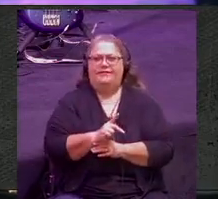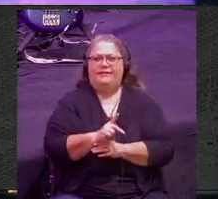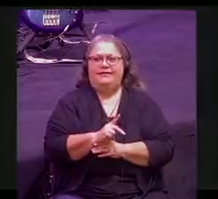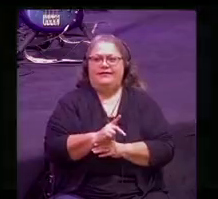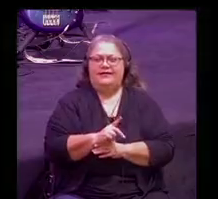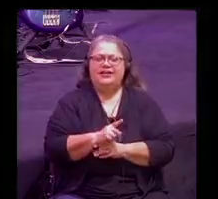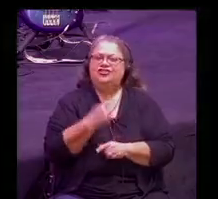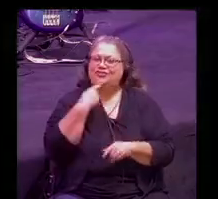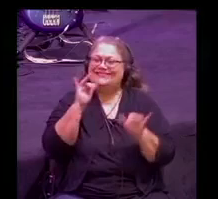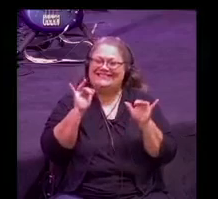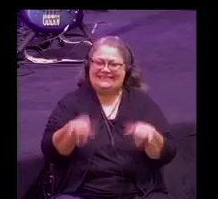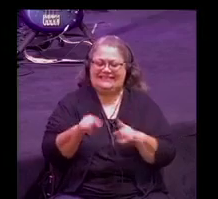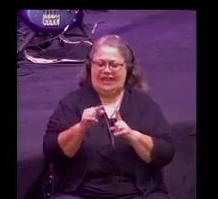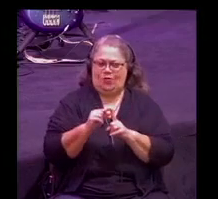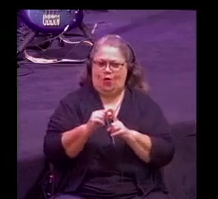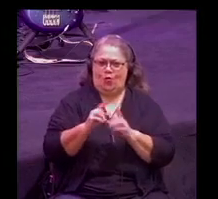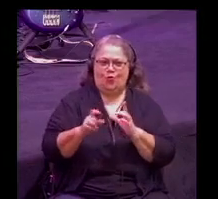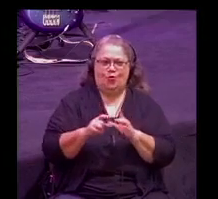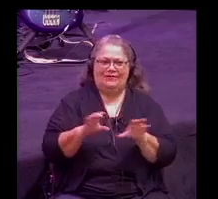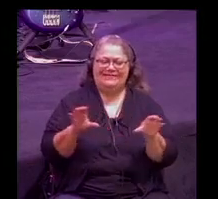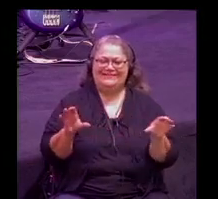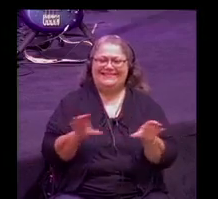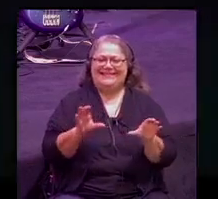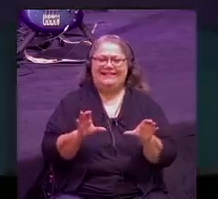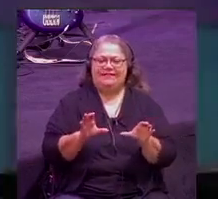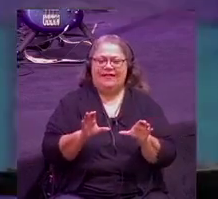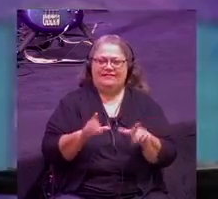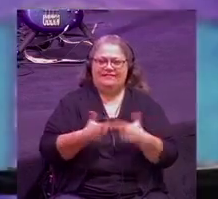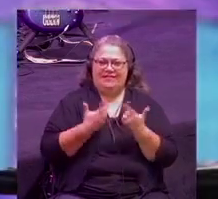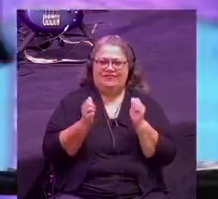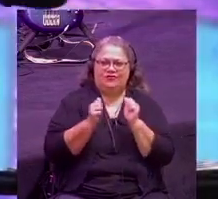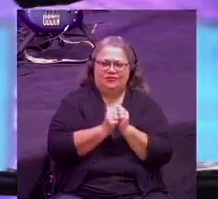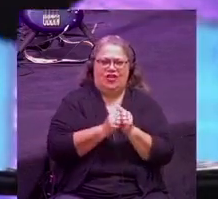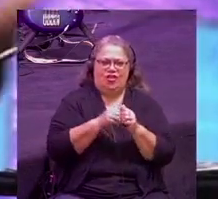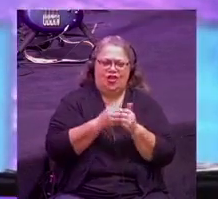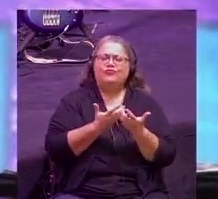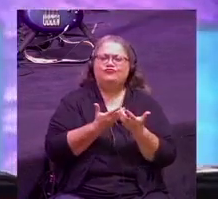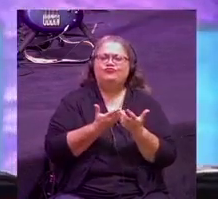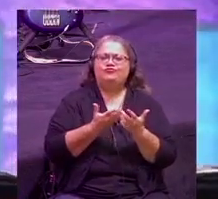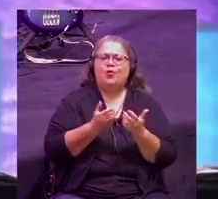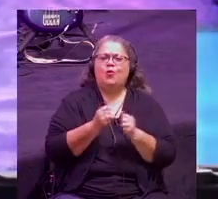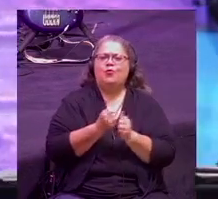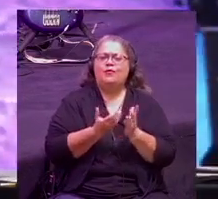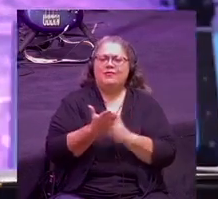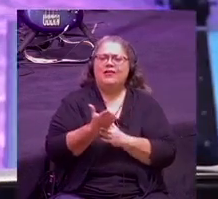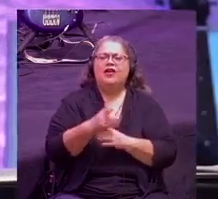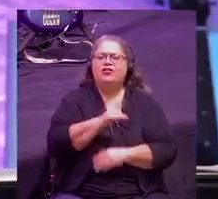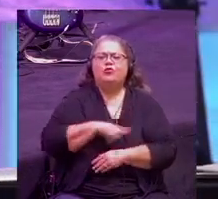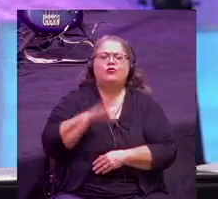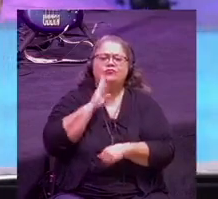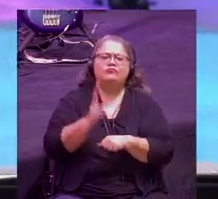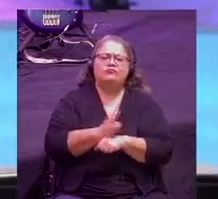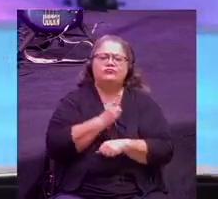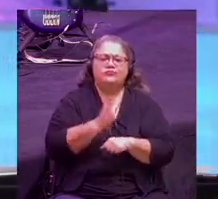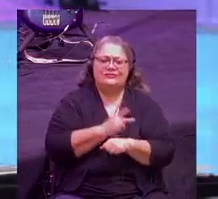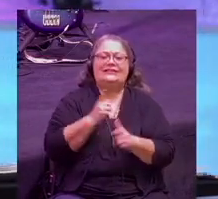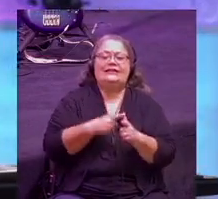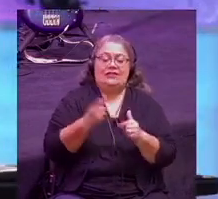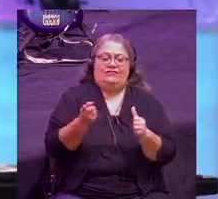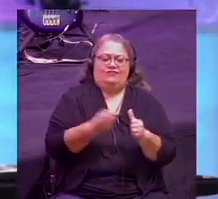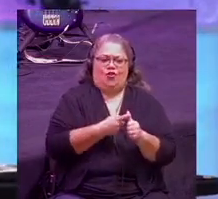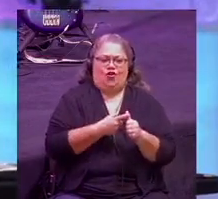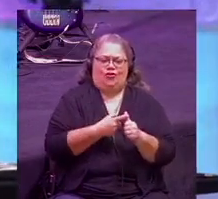used the same verbiage, whenever he gets his act together, I just know that the Lord's going to use him and the Holy Spirit's going to fill